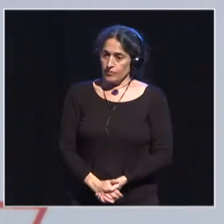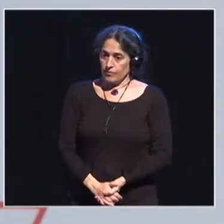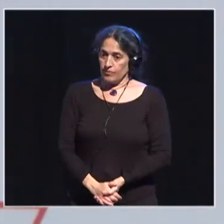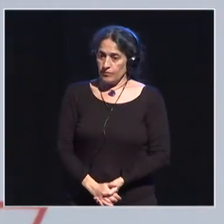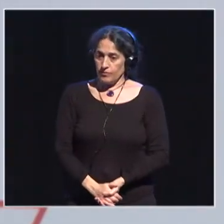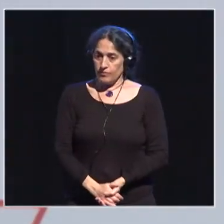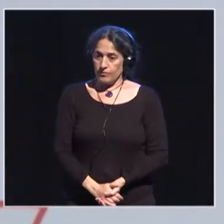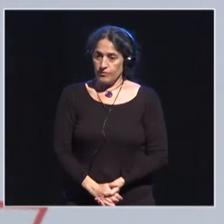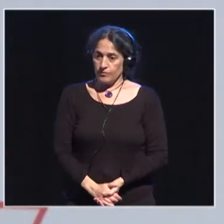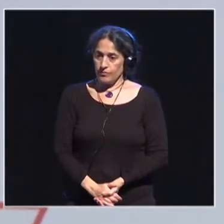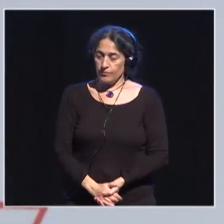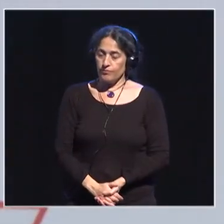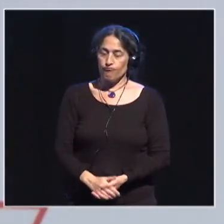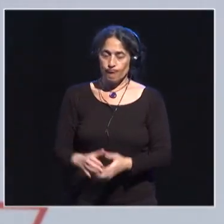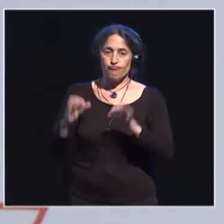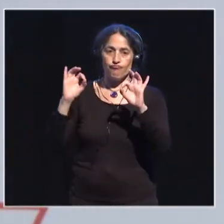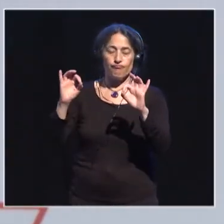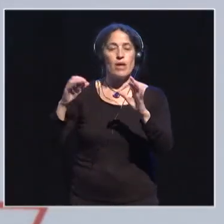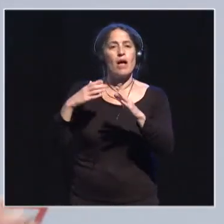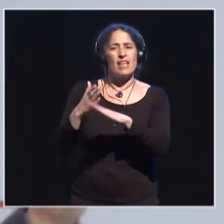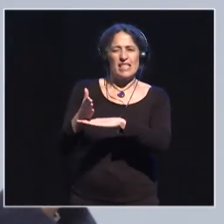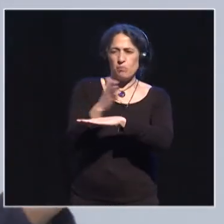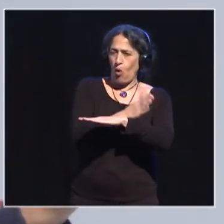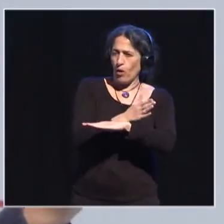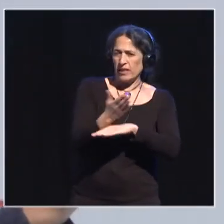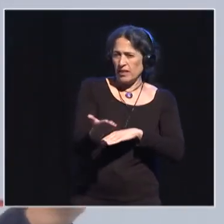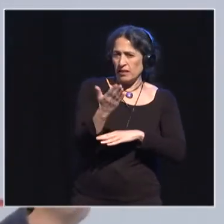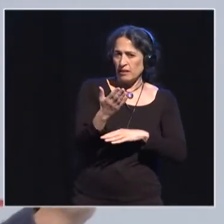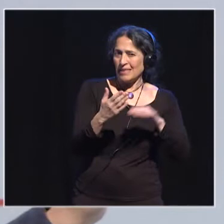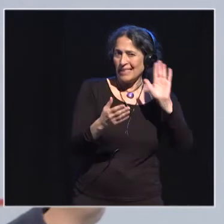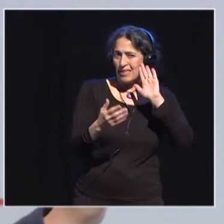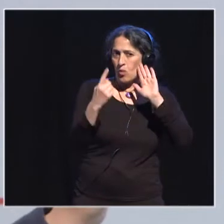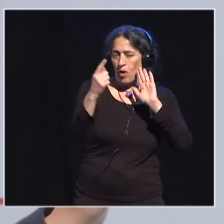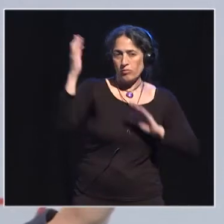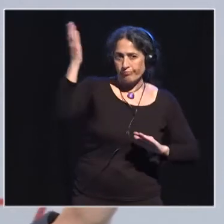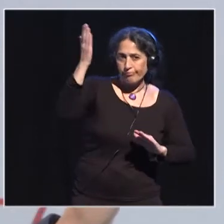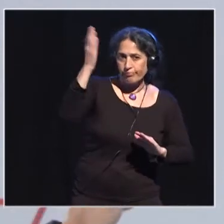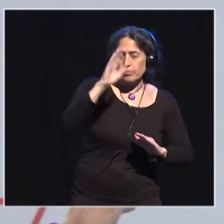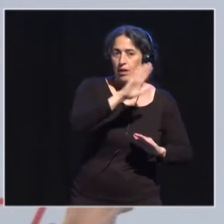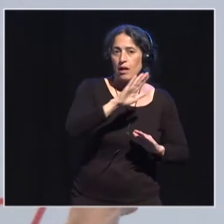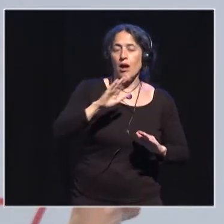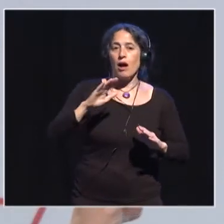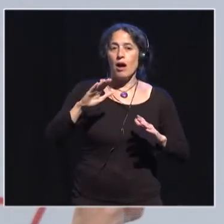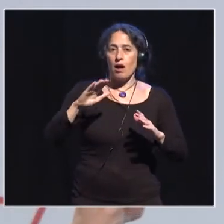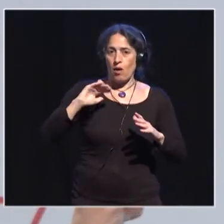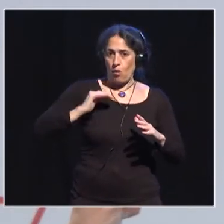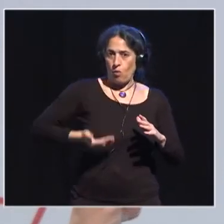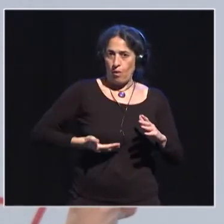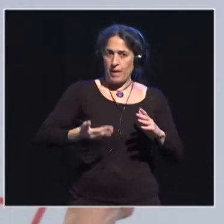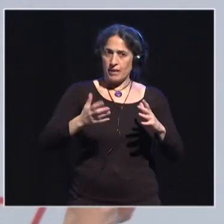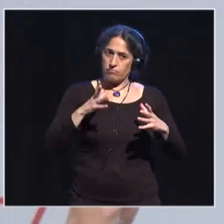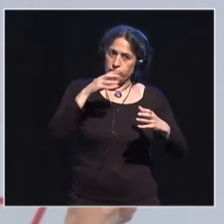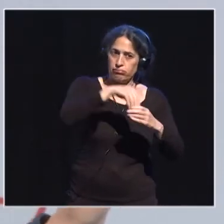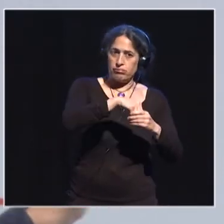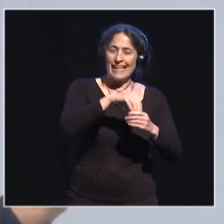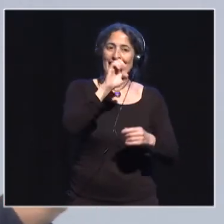Ms. Amina Mohammed's intervention this morning. Did you see how she, a woman, read EDD? She